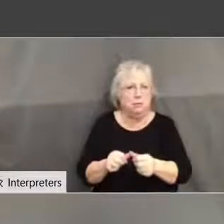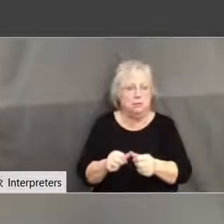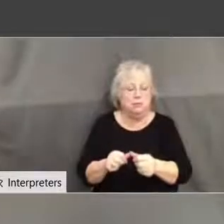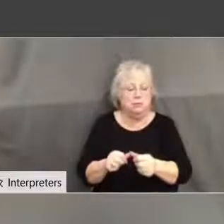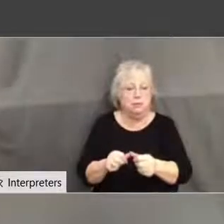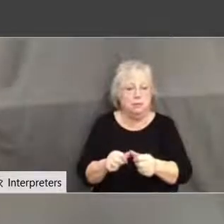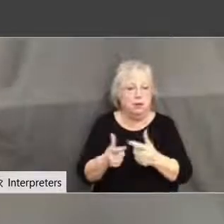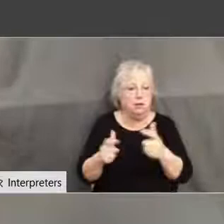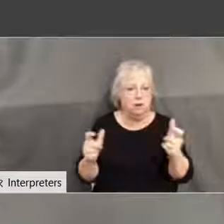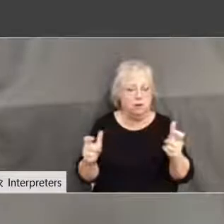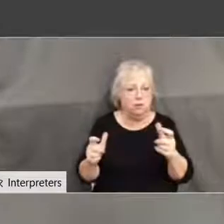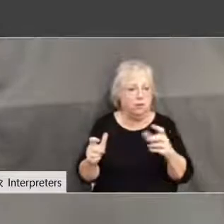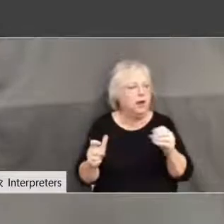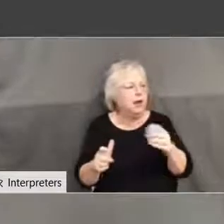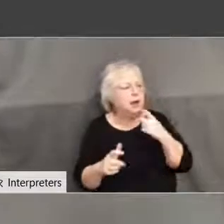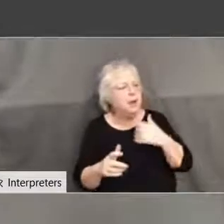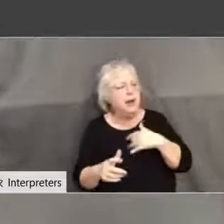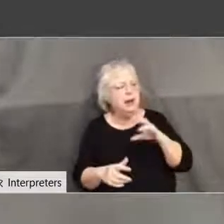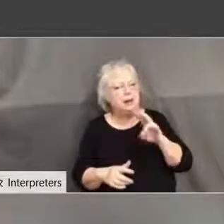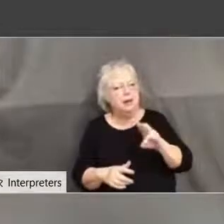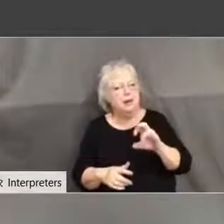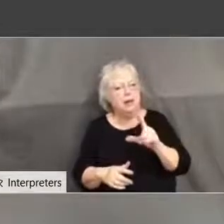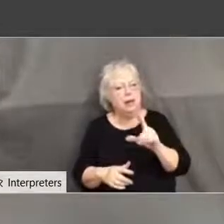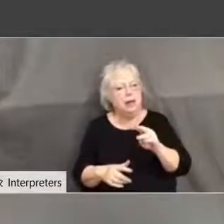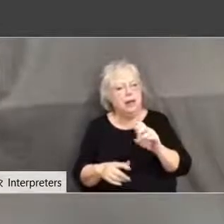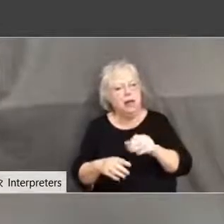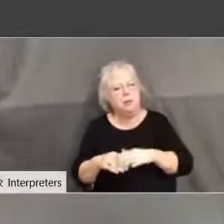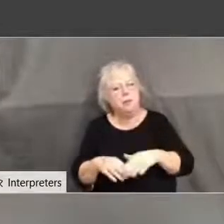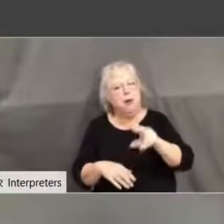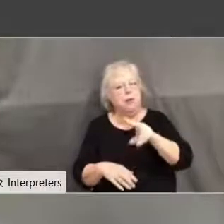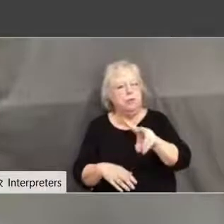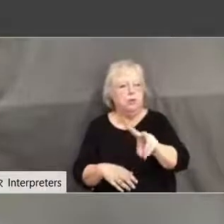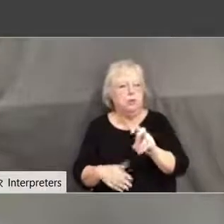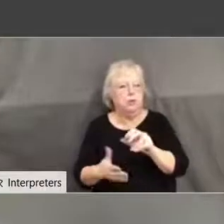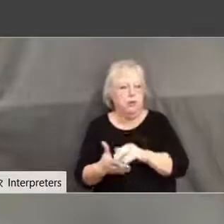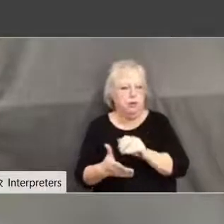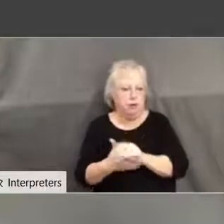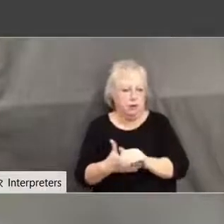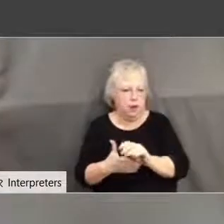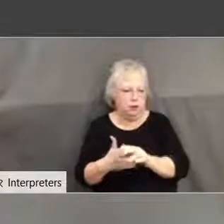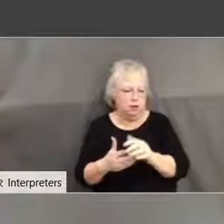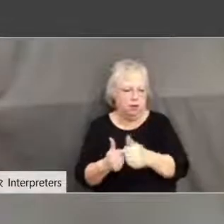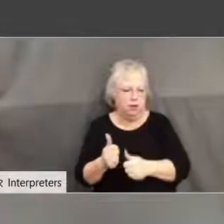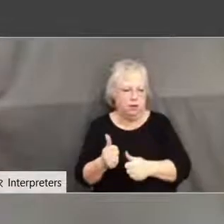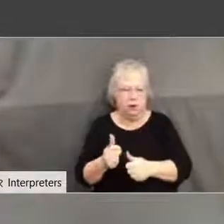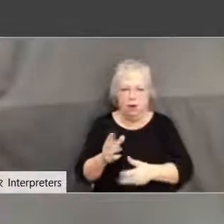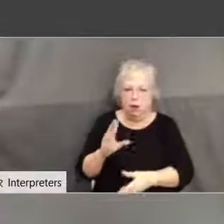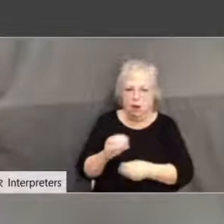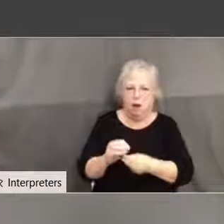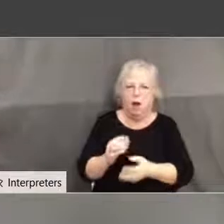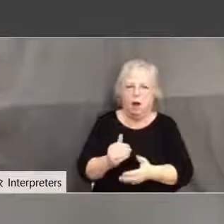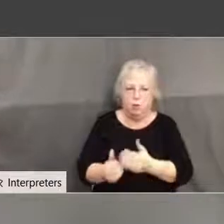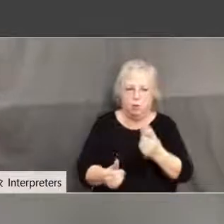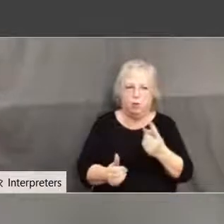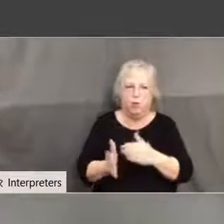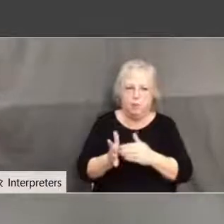Yeah, we had 7 claimants that exceeded $200,000. Yeah, 7 claims that were almost $1 million. So